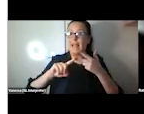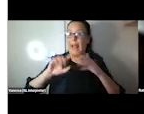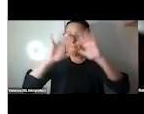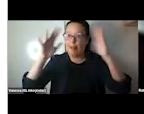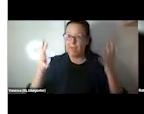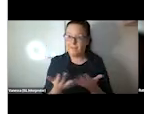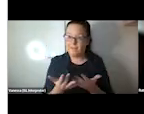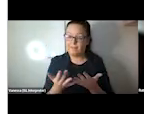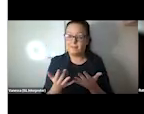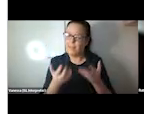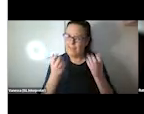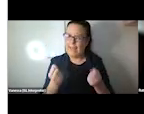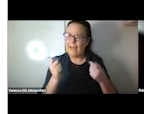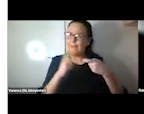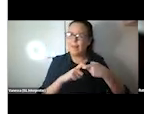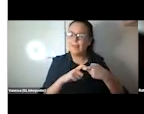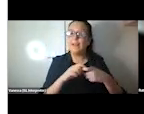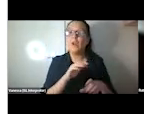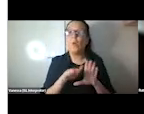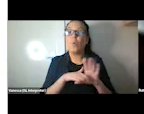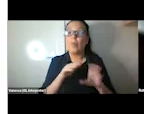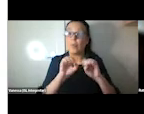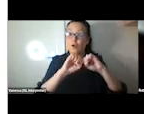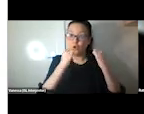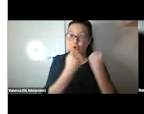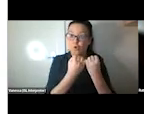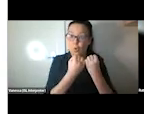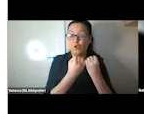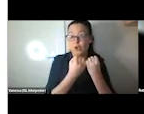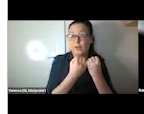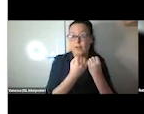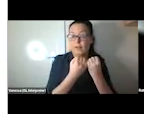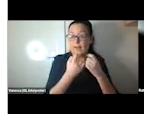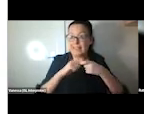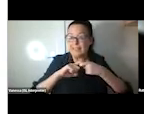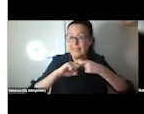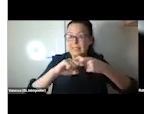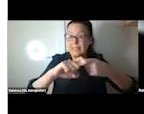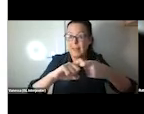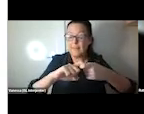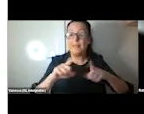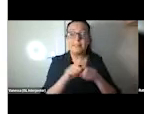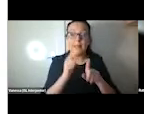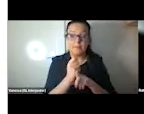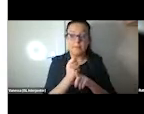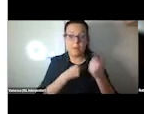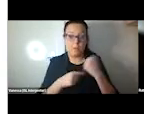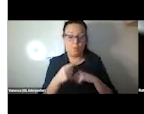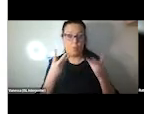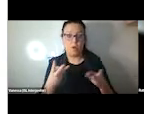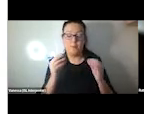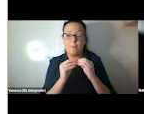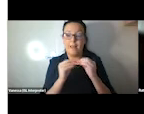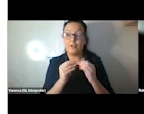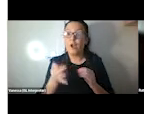link and is closely aligned with the social pillar of sustainability, we also like to make the point that if you